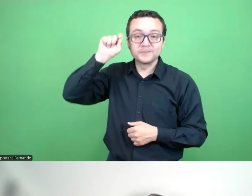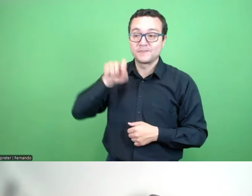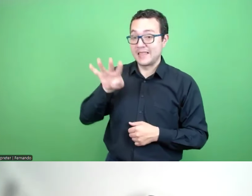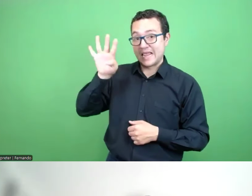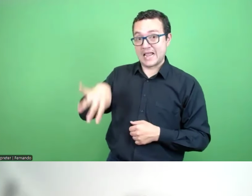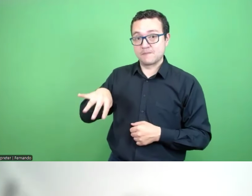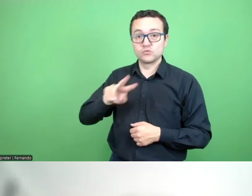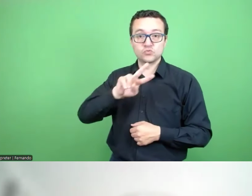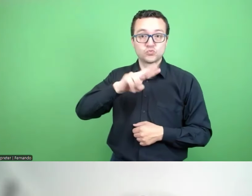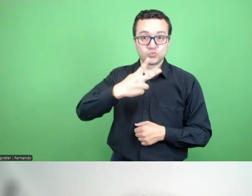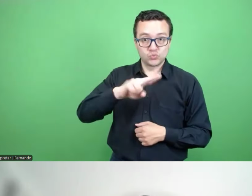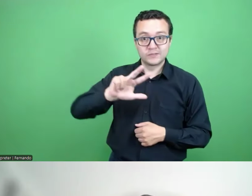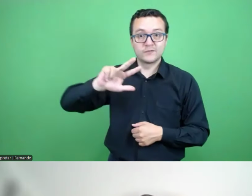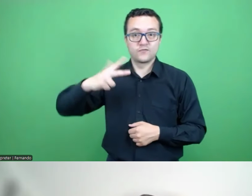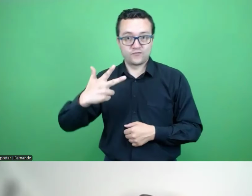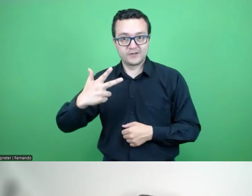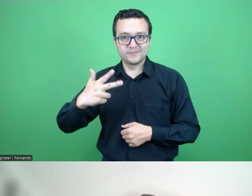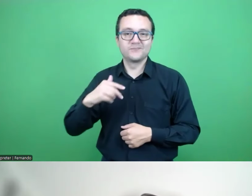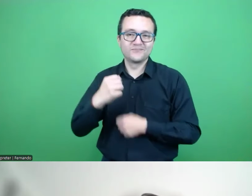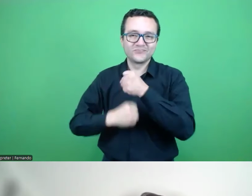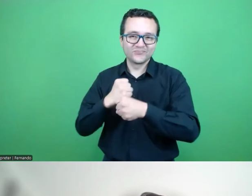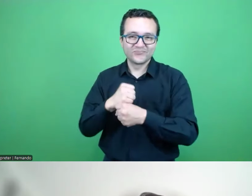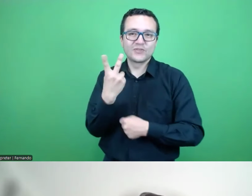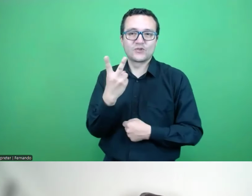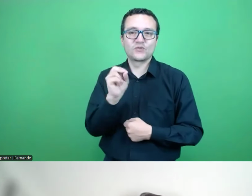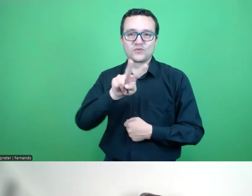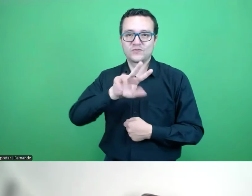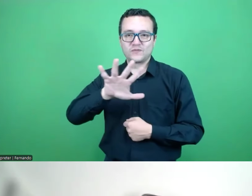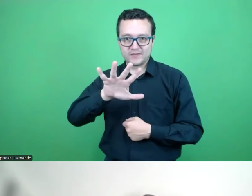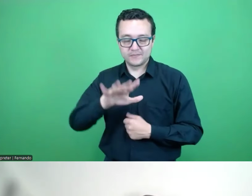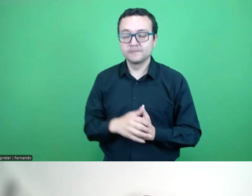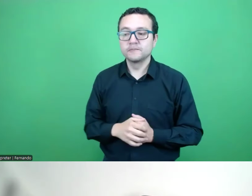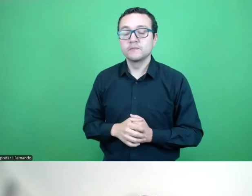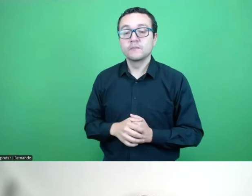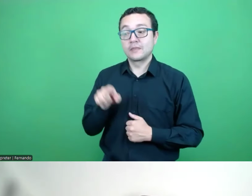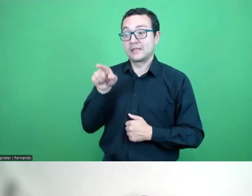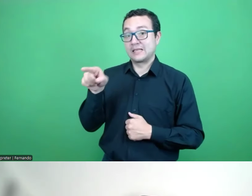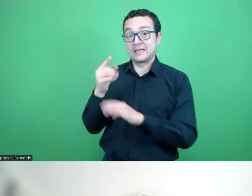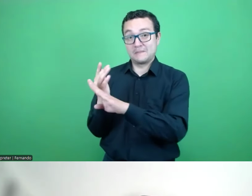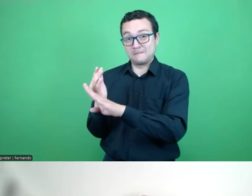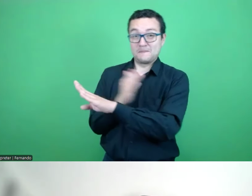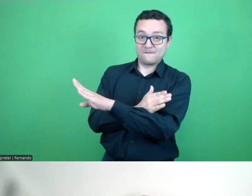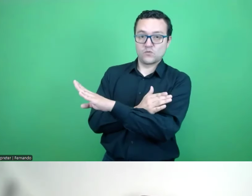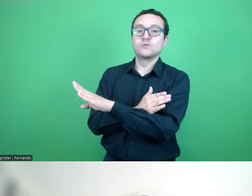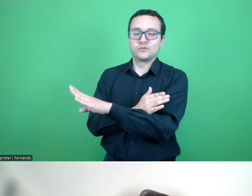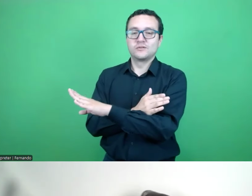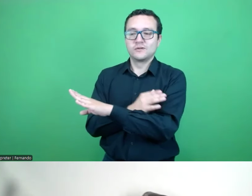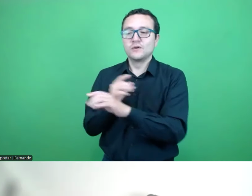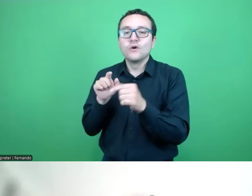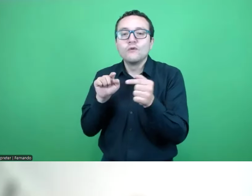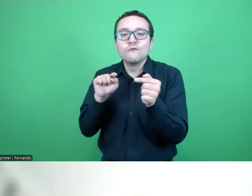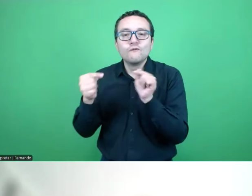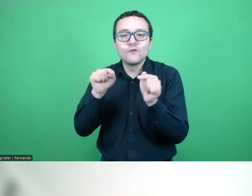GDS, we're going to have a civil society forum, which is going to be held on